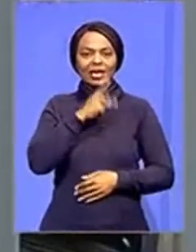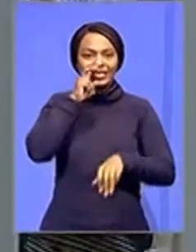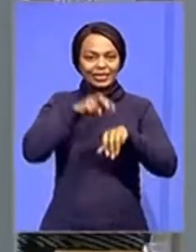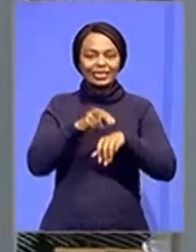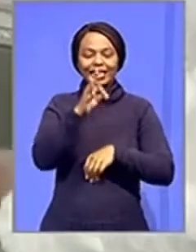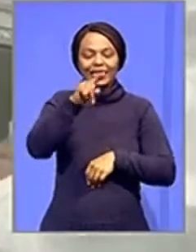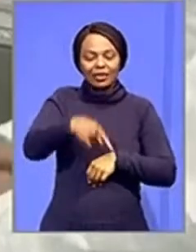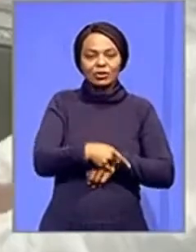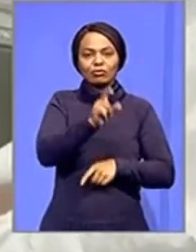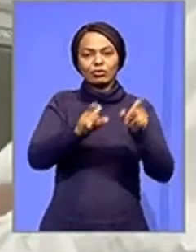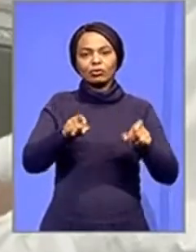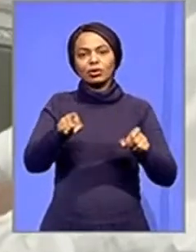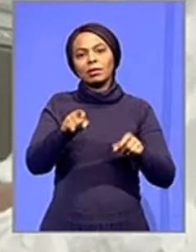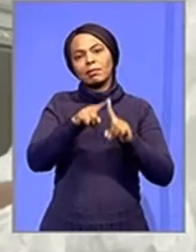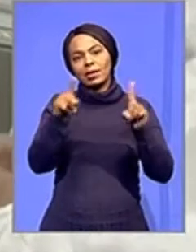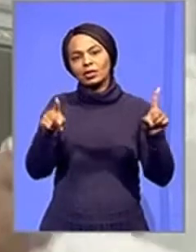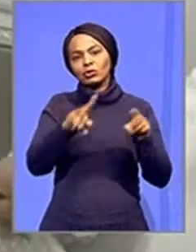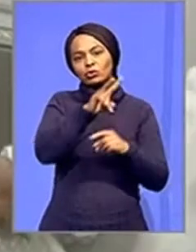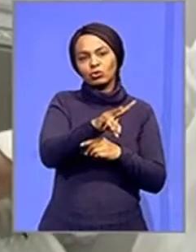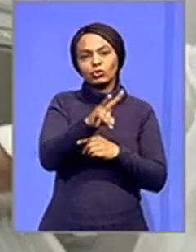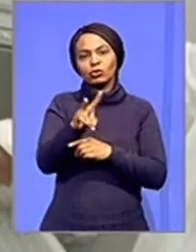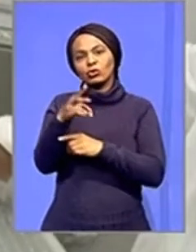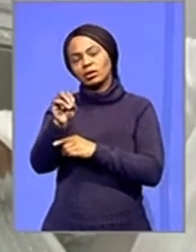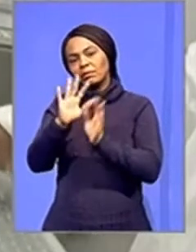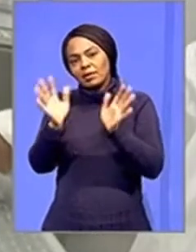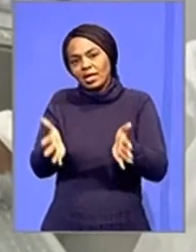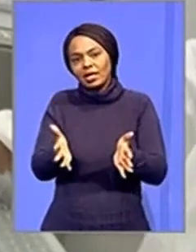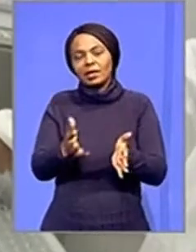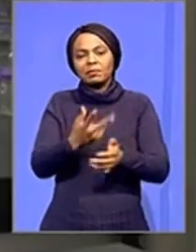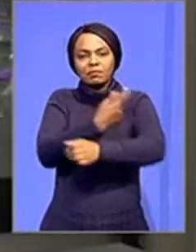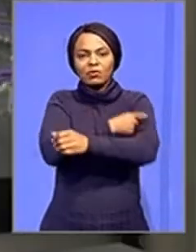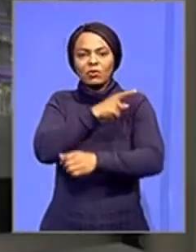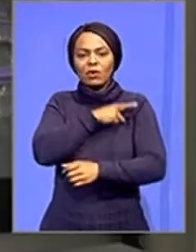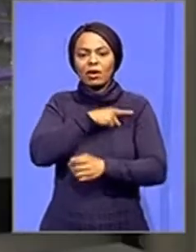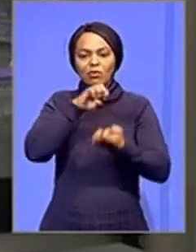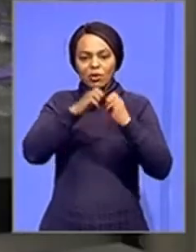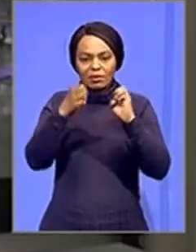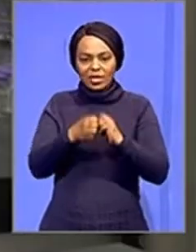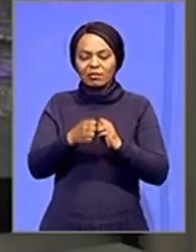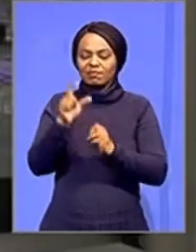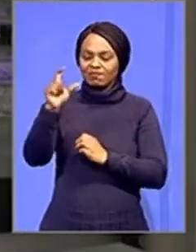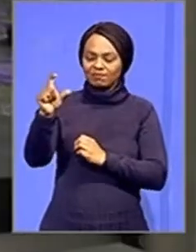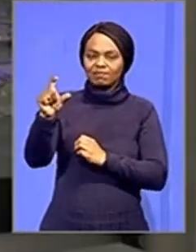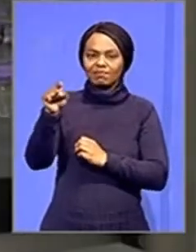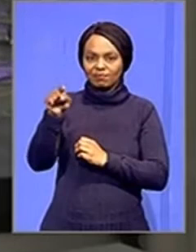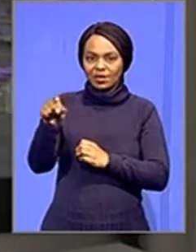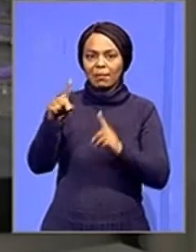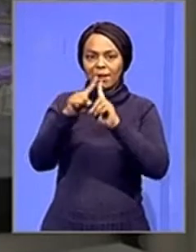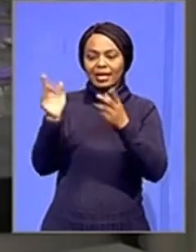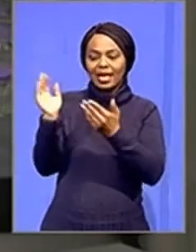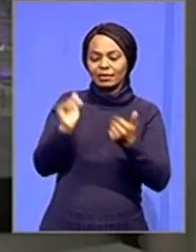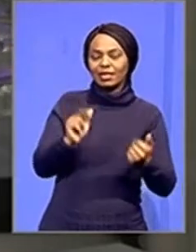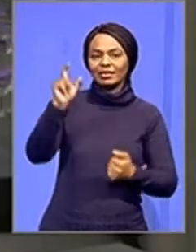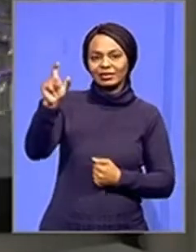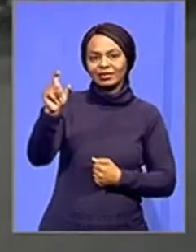huenta bale makulama beidi masomama beidi kanta ya matatate ulelo ya muento. Kusolo fela fakotla mukalo meento eme nguya Johnson & Johnson